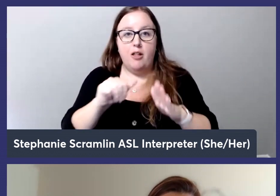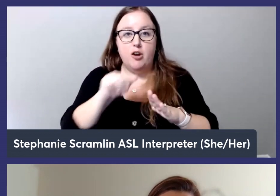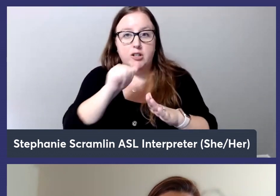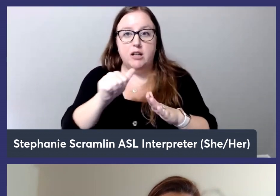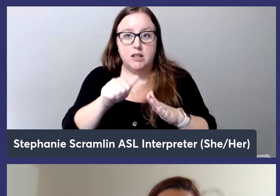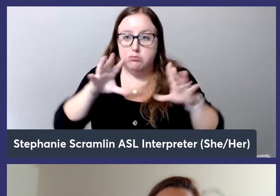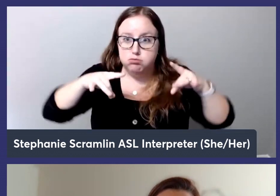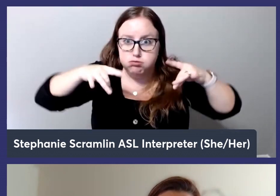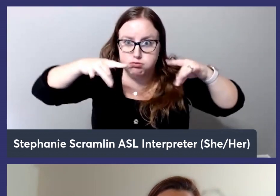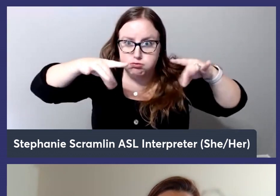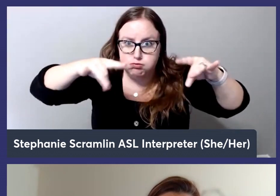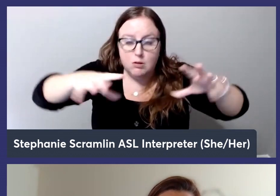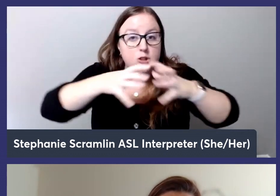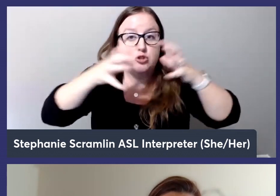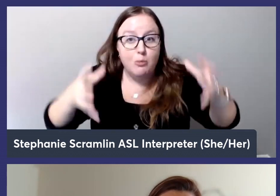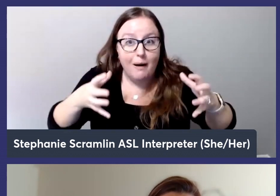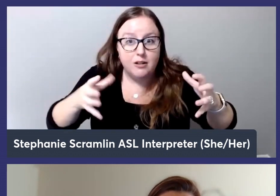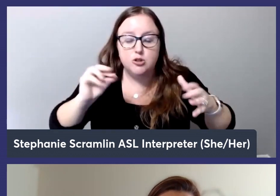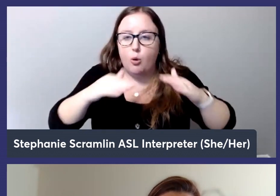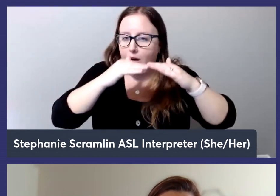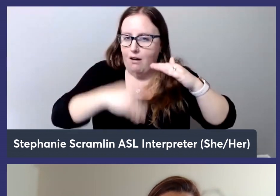underfit and